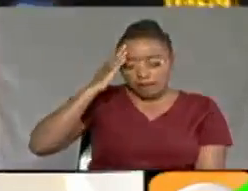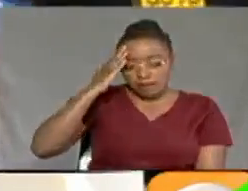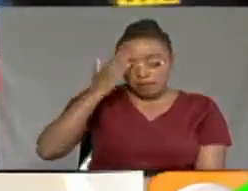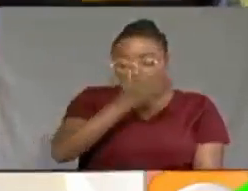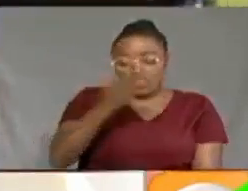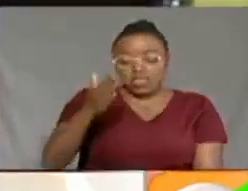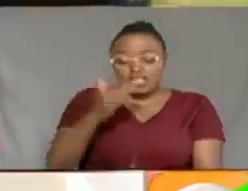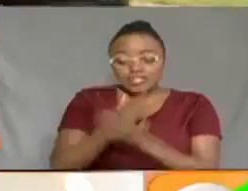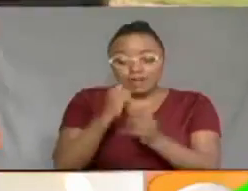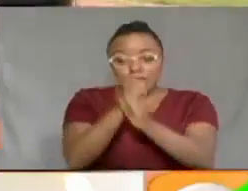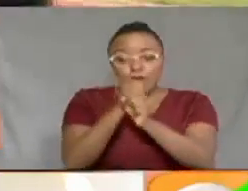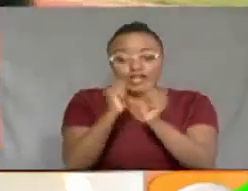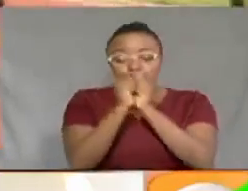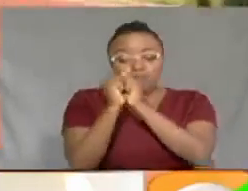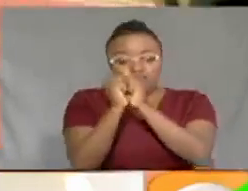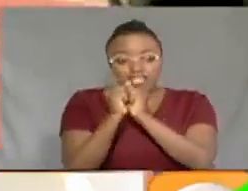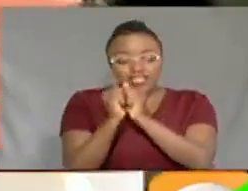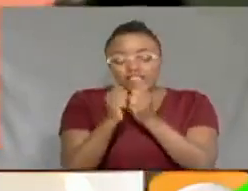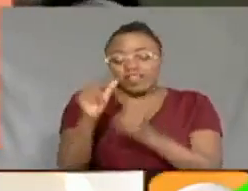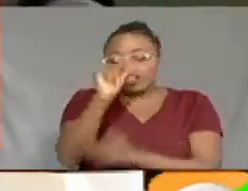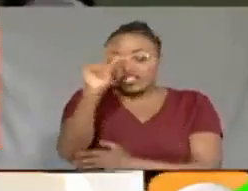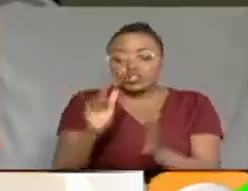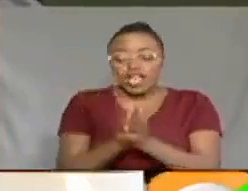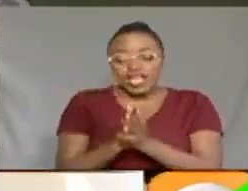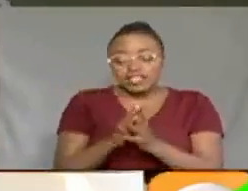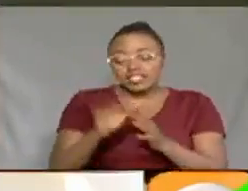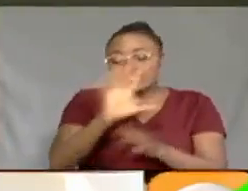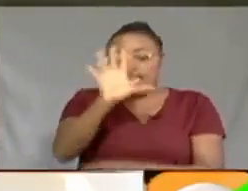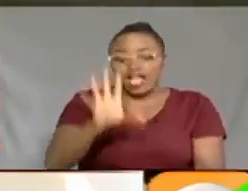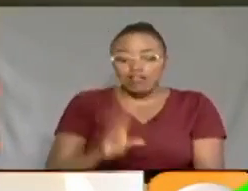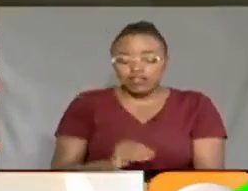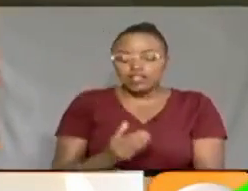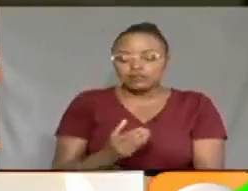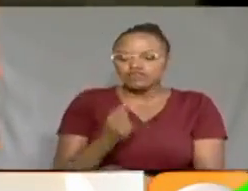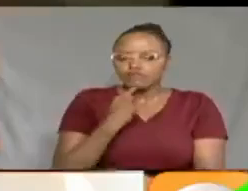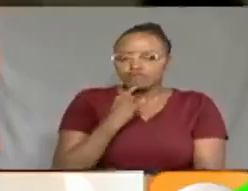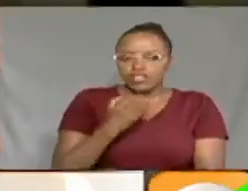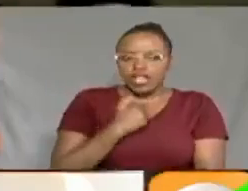whom he has worked with regionally and continentally. The retired president